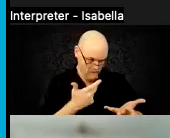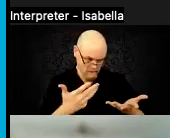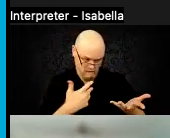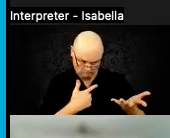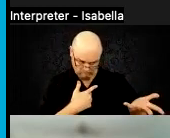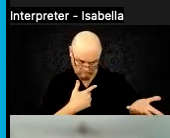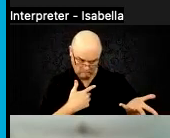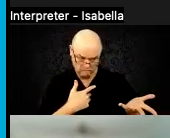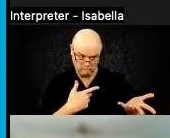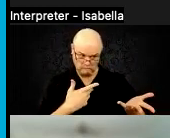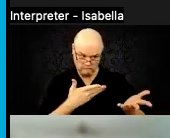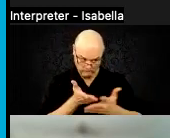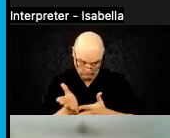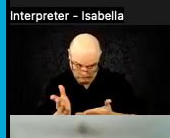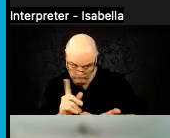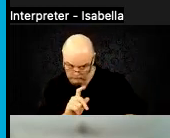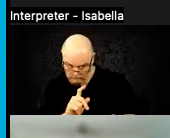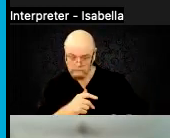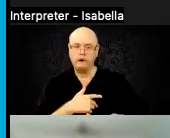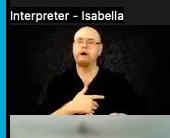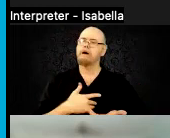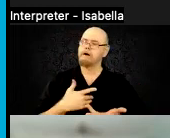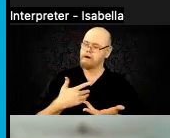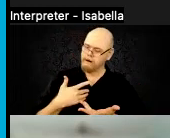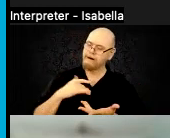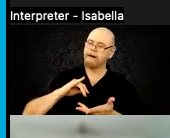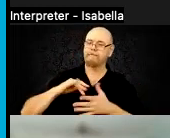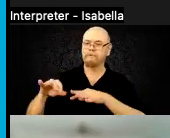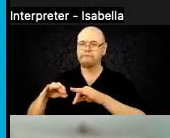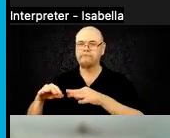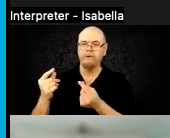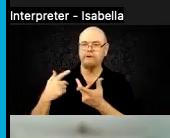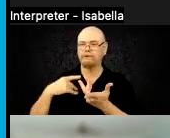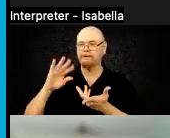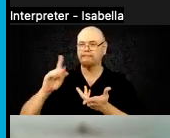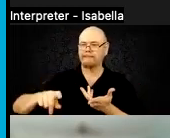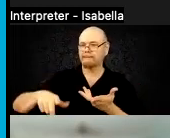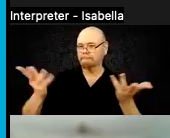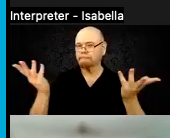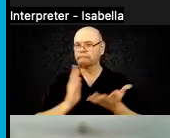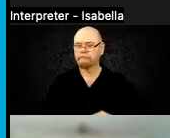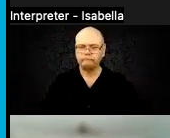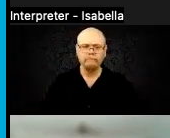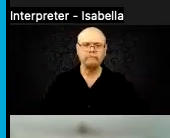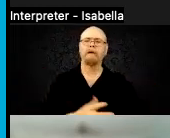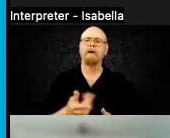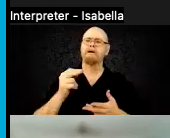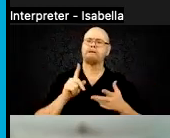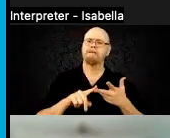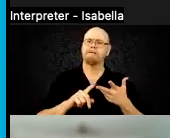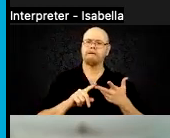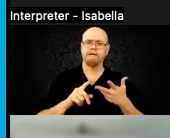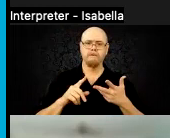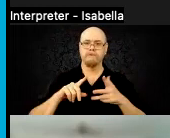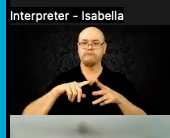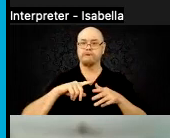it's going through, right? And see if there's anything you need to do. And then the last thing with kind of this initial process is if you've